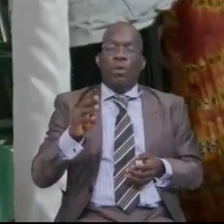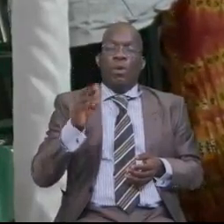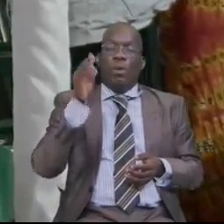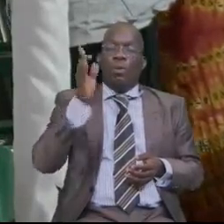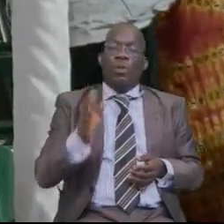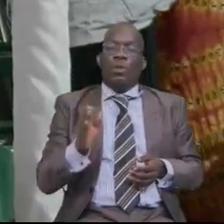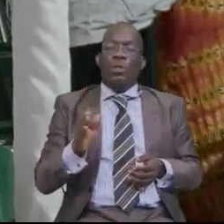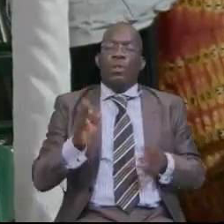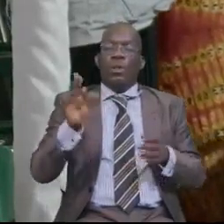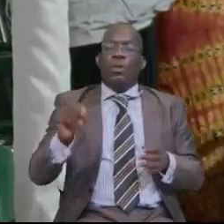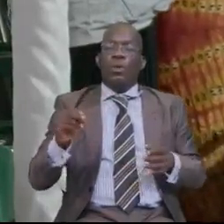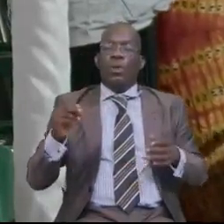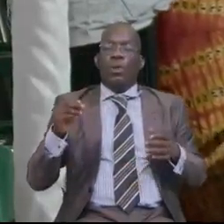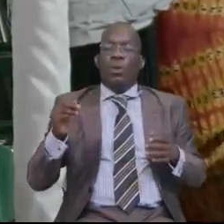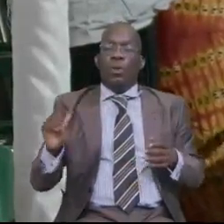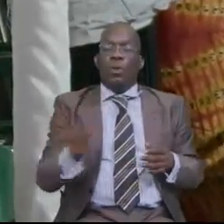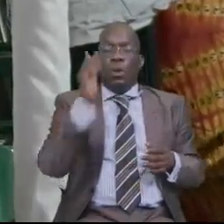nobody will disperse.